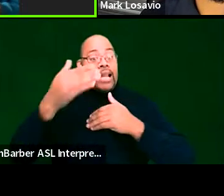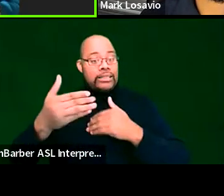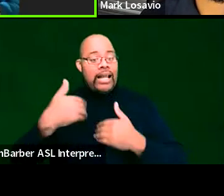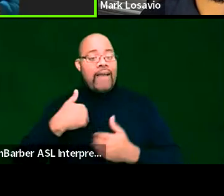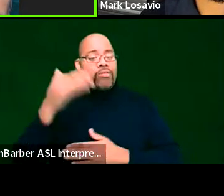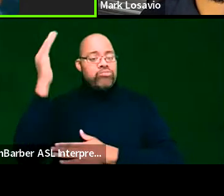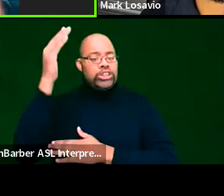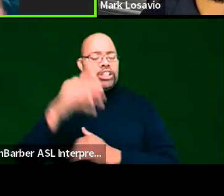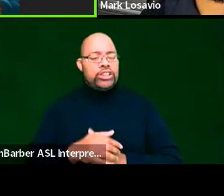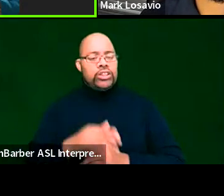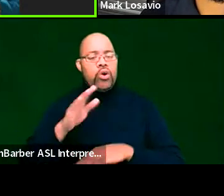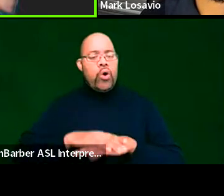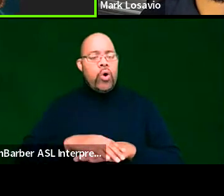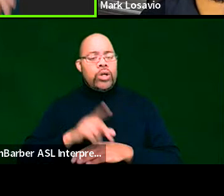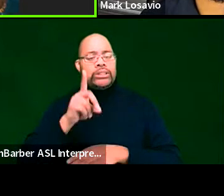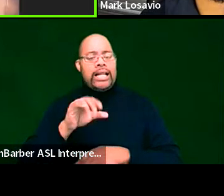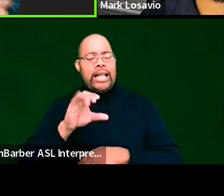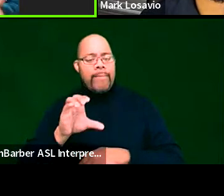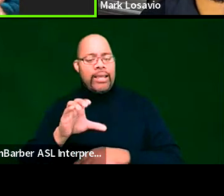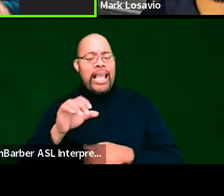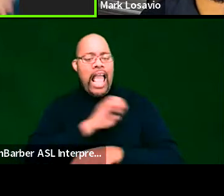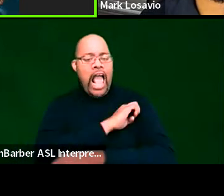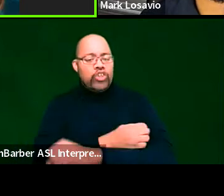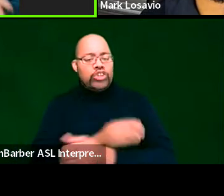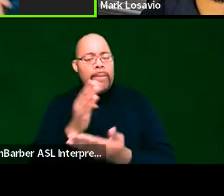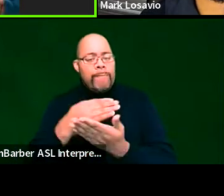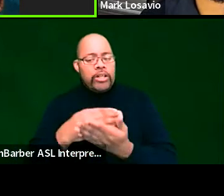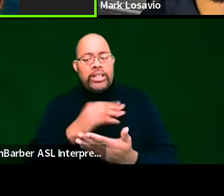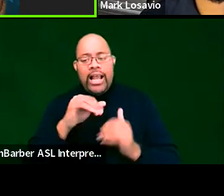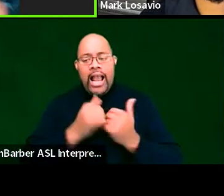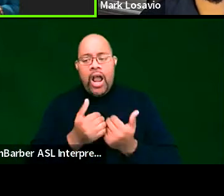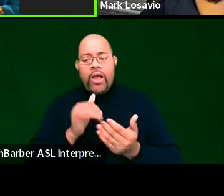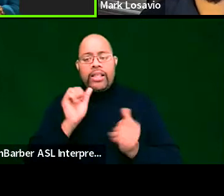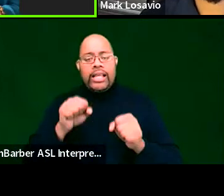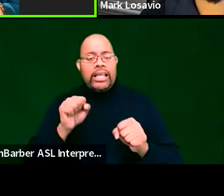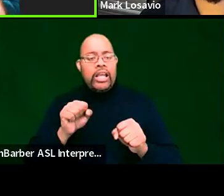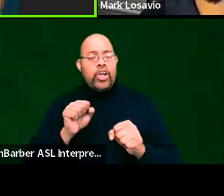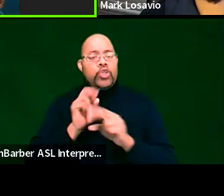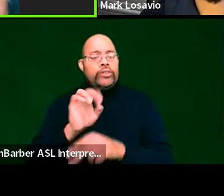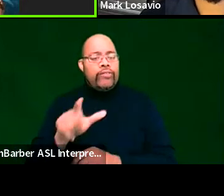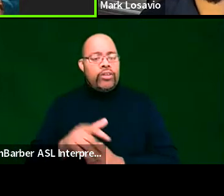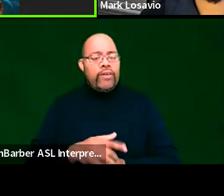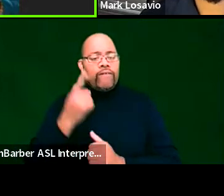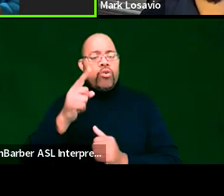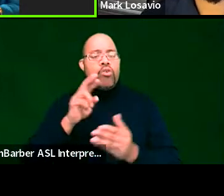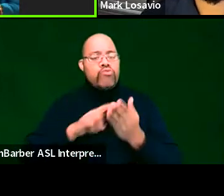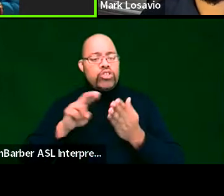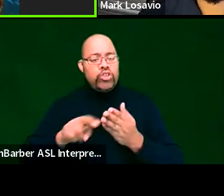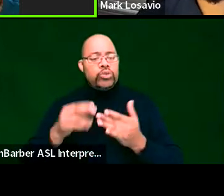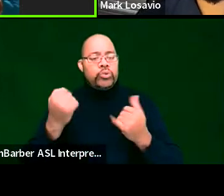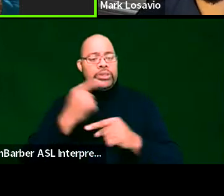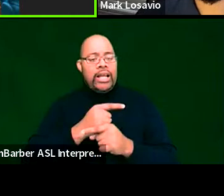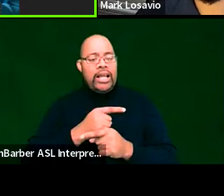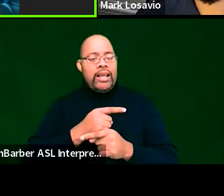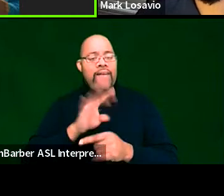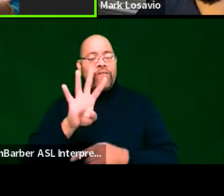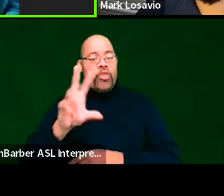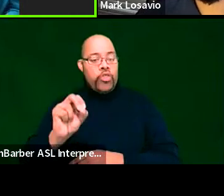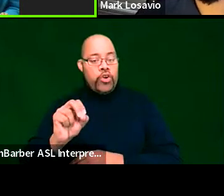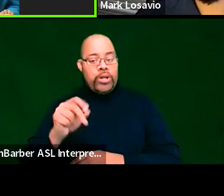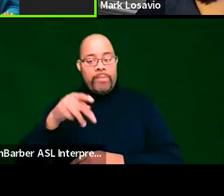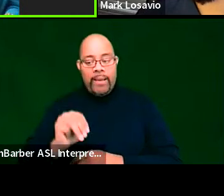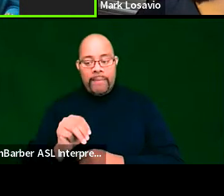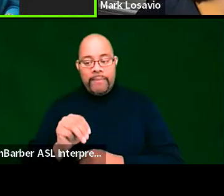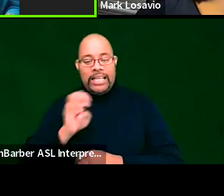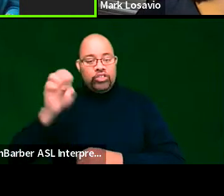presentation on dynamic energy budgets and how they can be useful for research today at 4:30